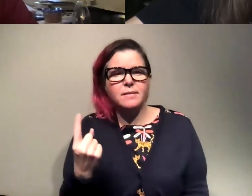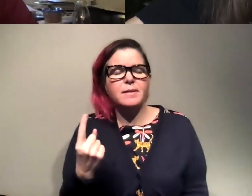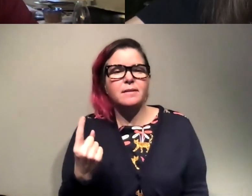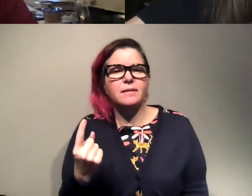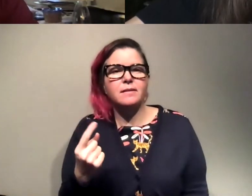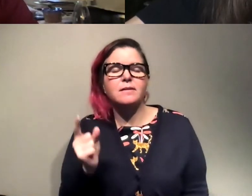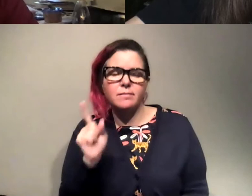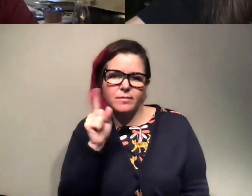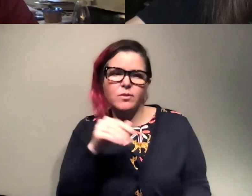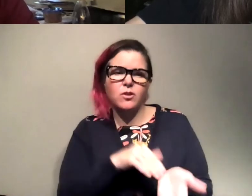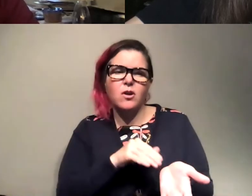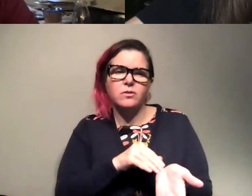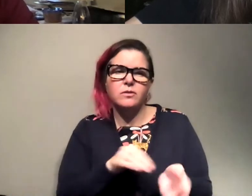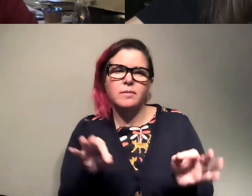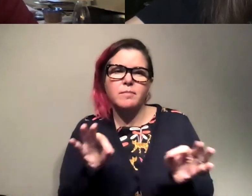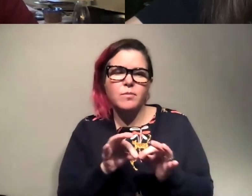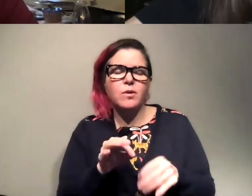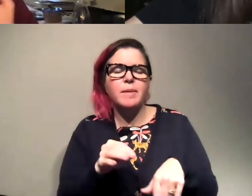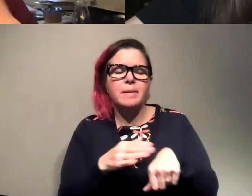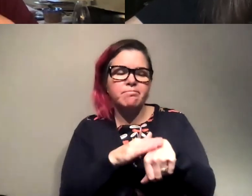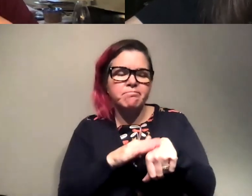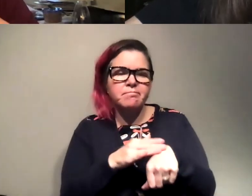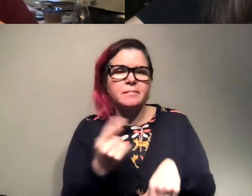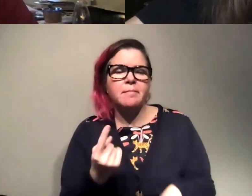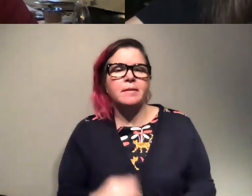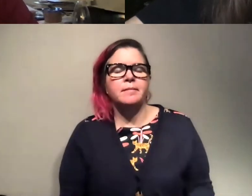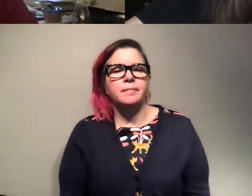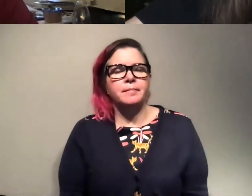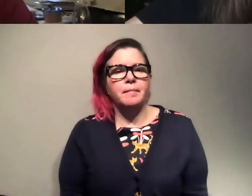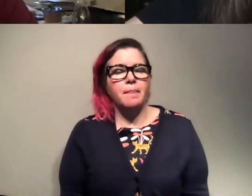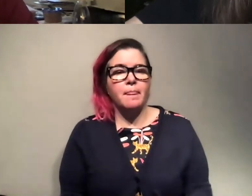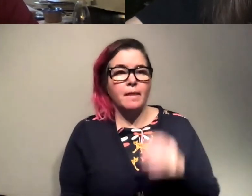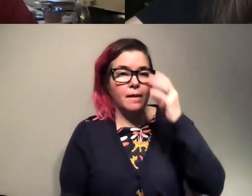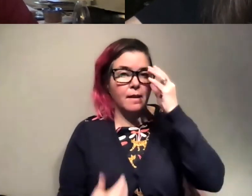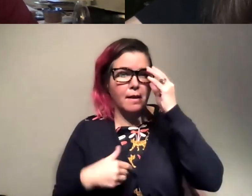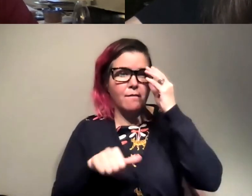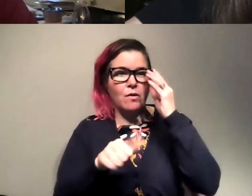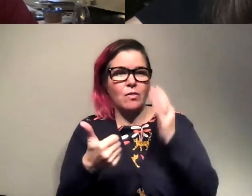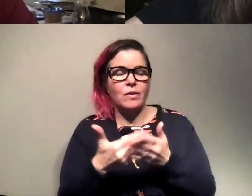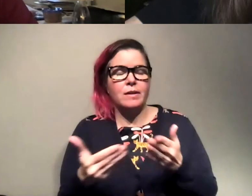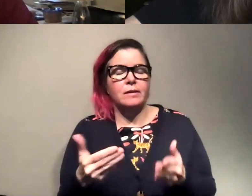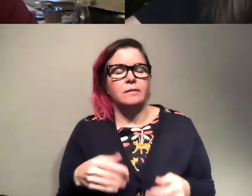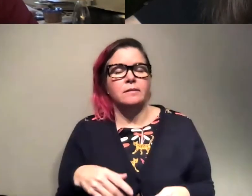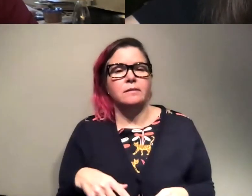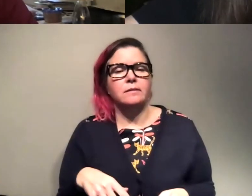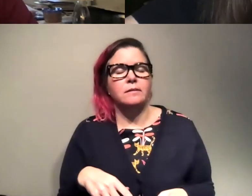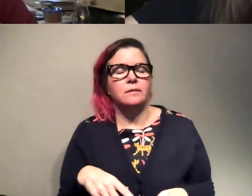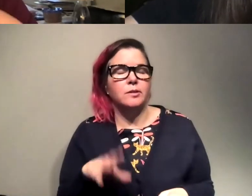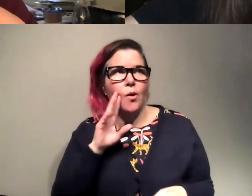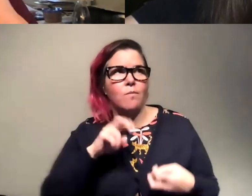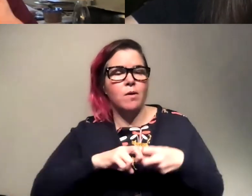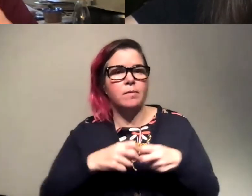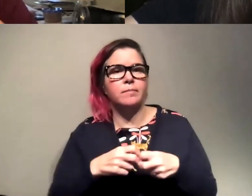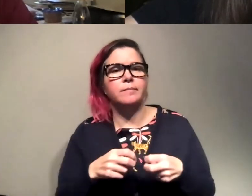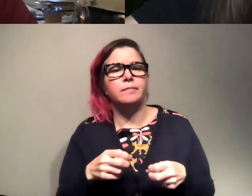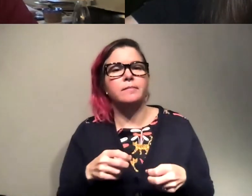see a doctor about that and have like a topical antibiotic. And then there's other things that we know are problematic. So things that can